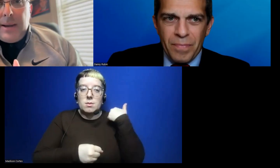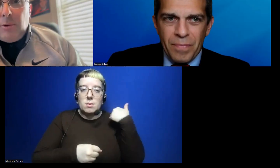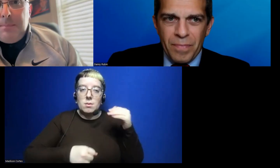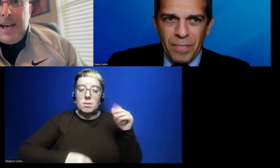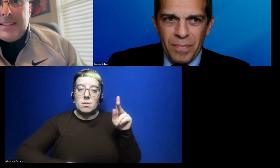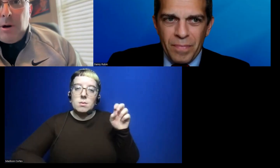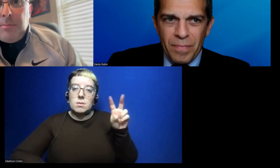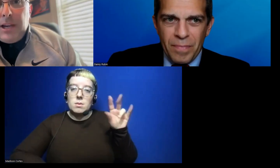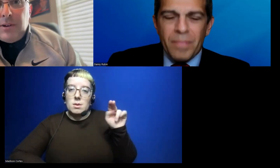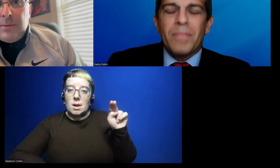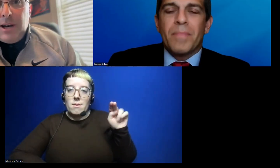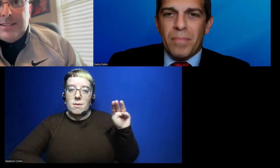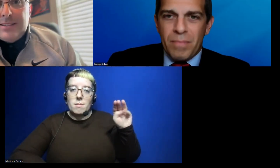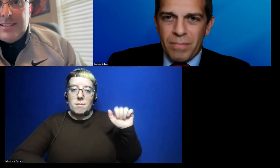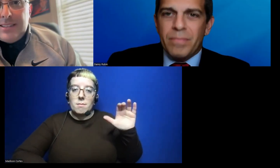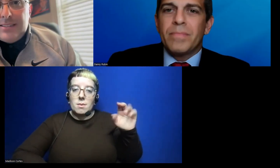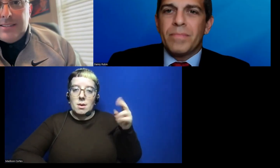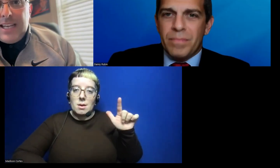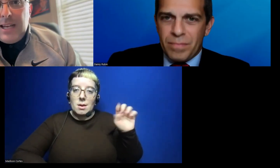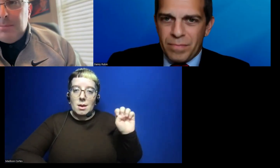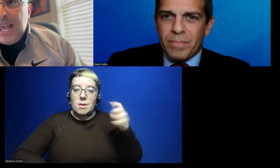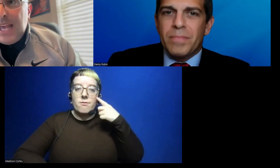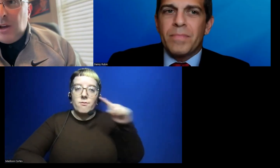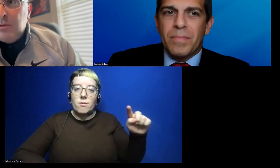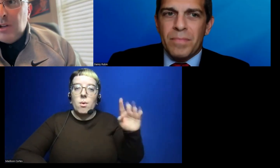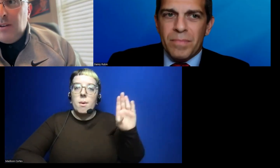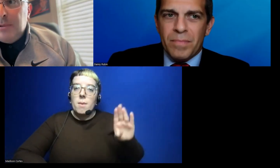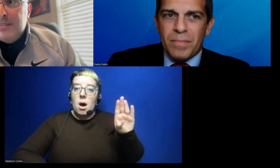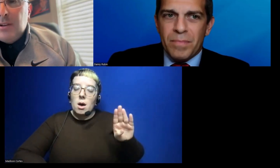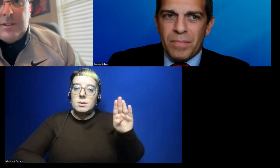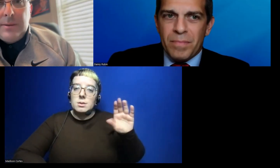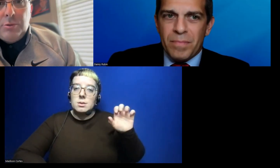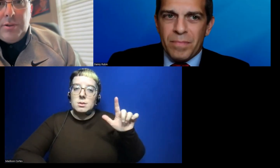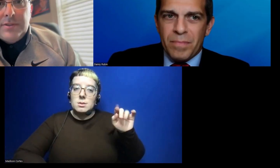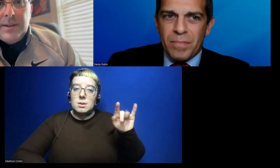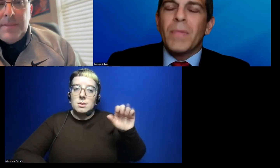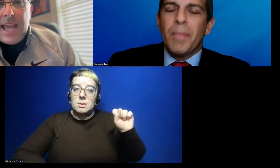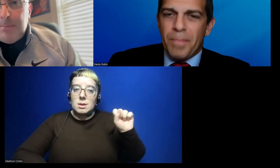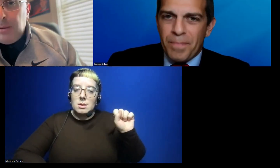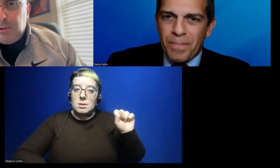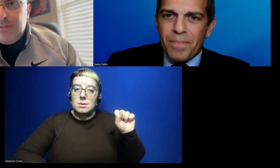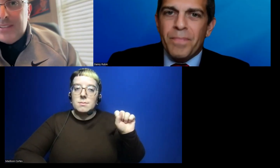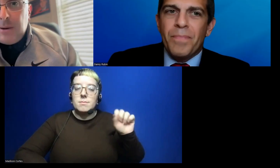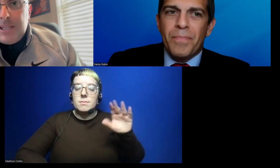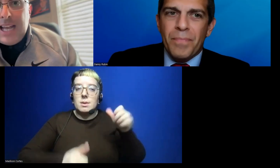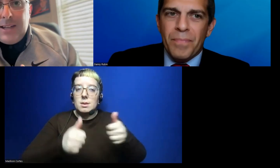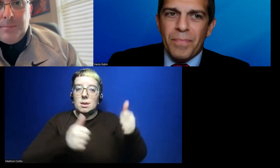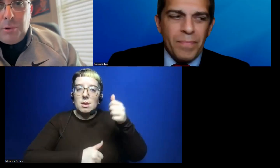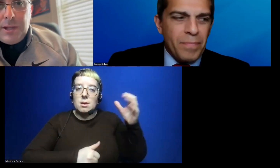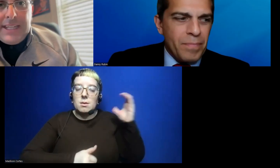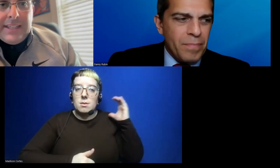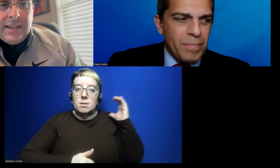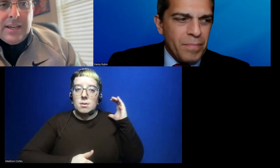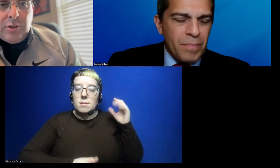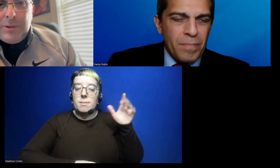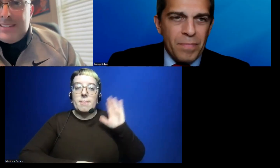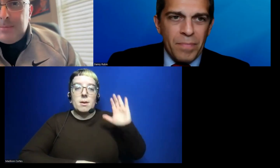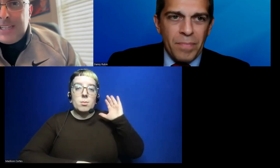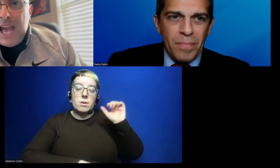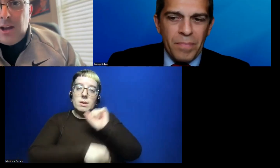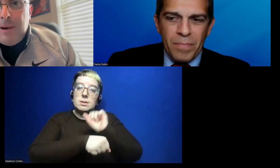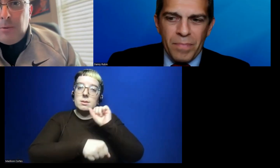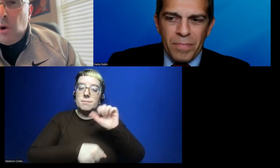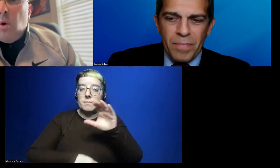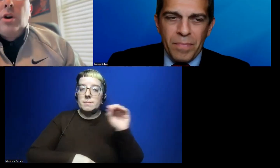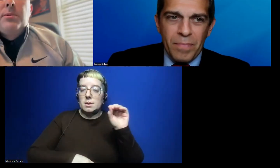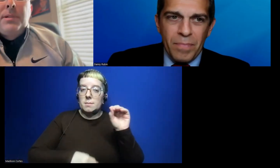He's a longtime great basketball player for the Boston Celtics, ended up the head coach of Minnesota Timberwolves. At my previous company, I had an employee tweet